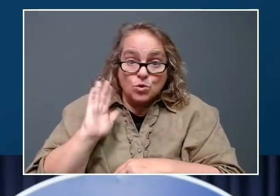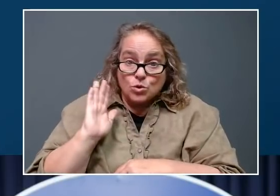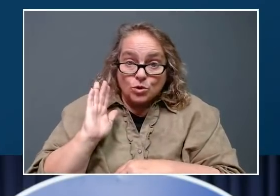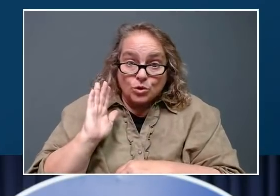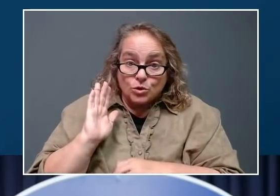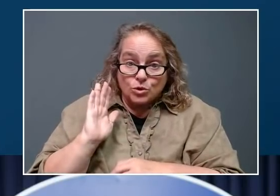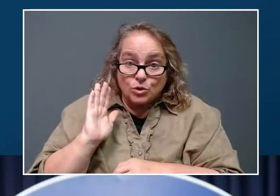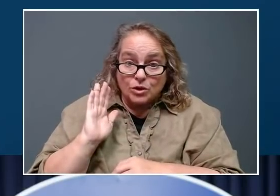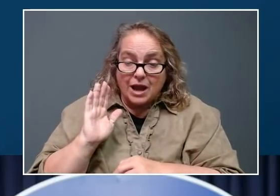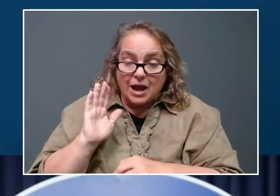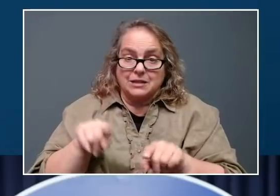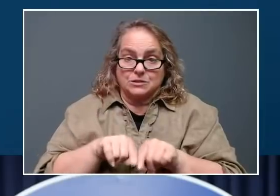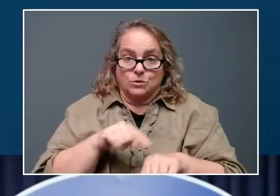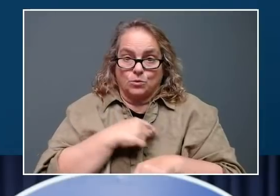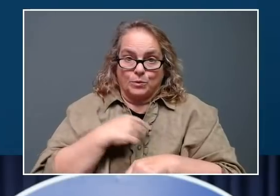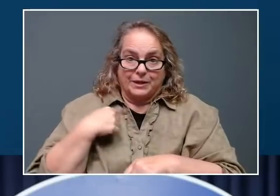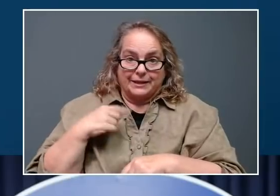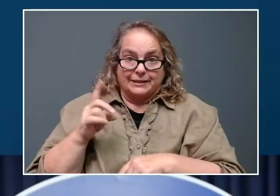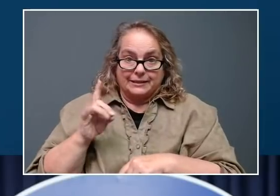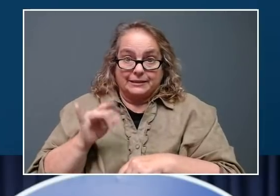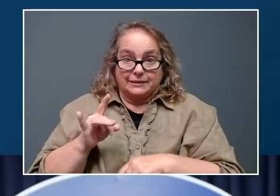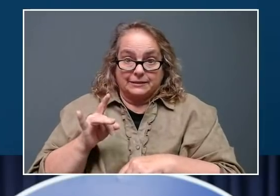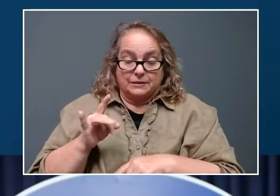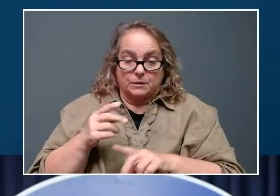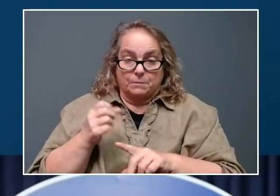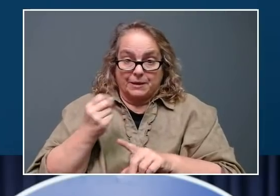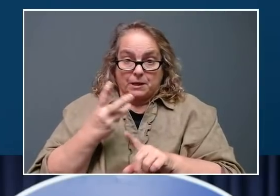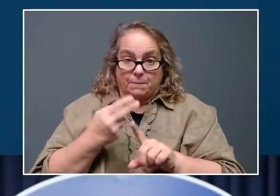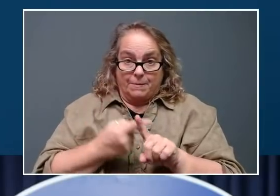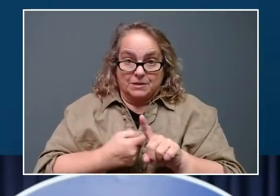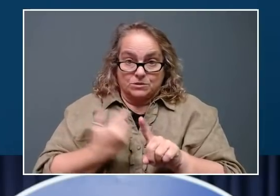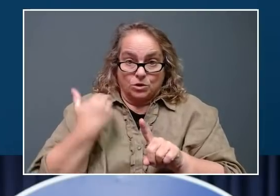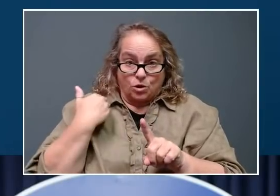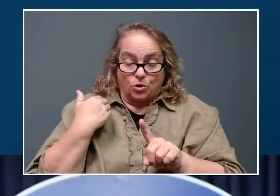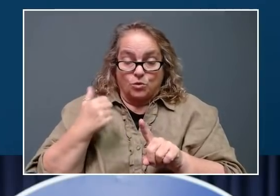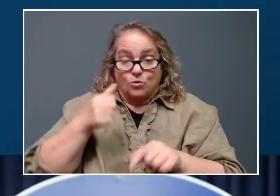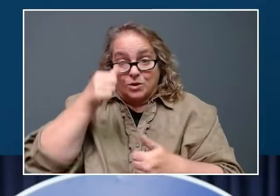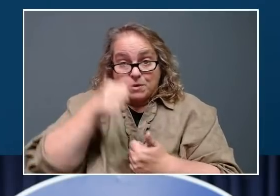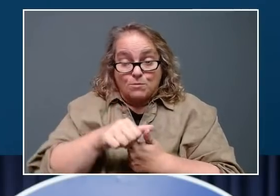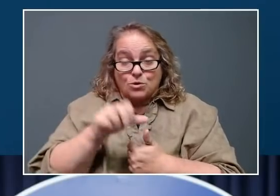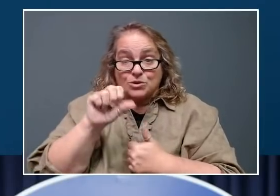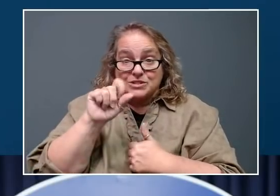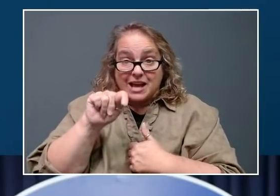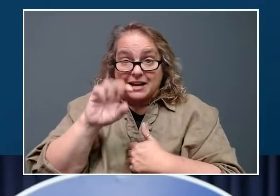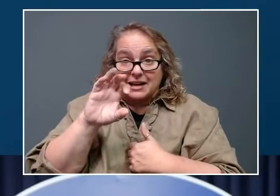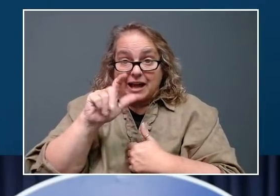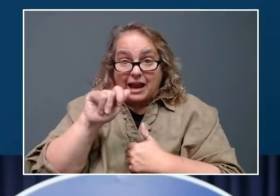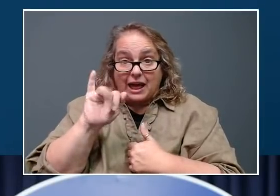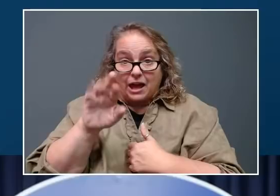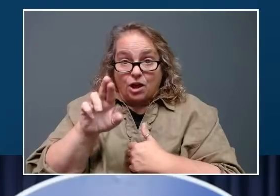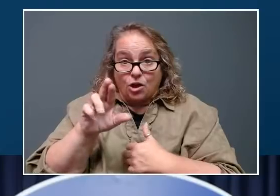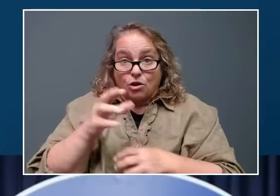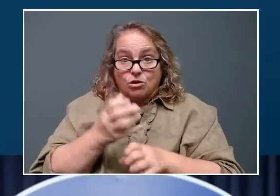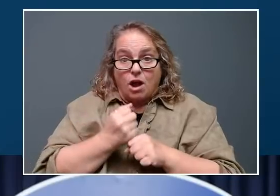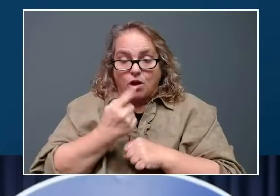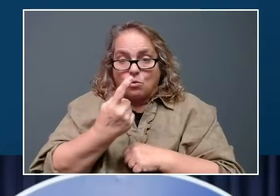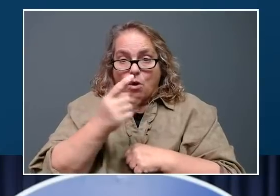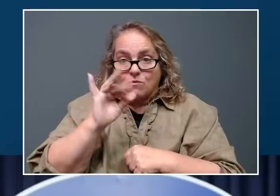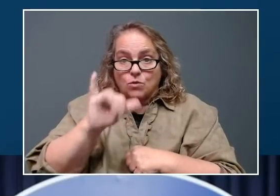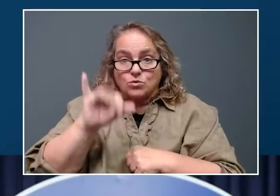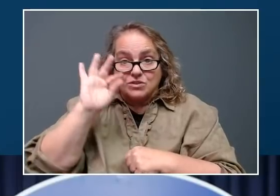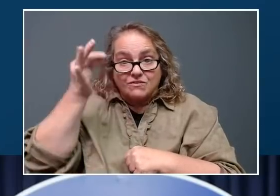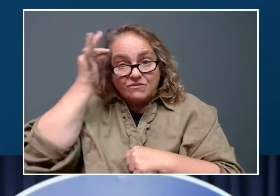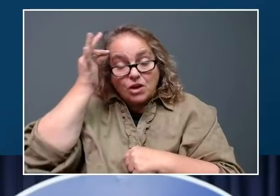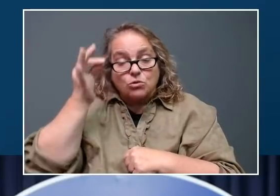we did months ago. Remember, St. Clair got one of these federal strike teams,